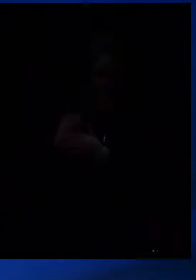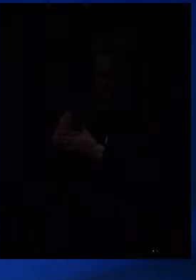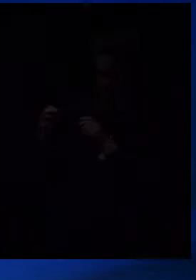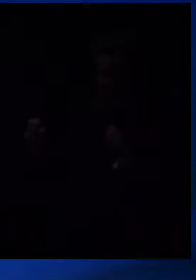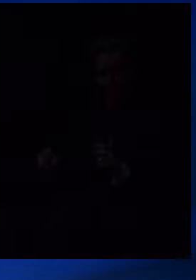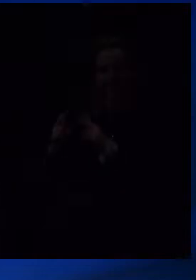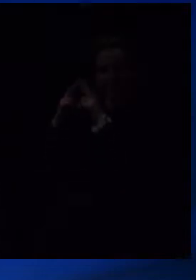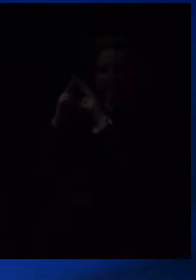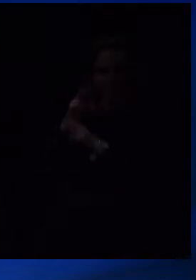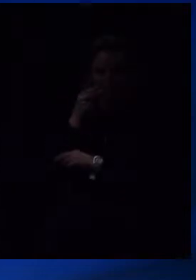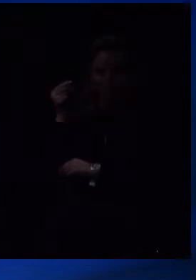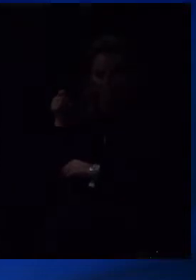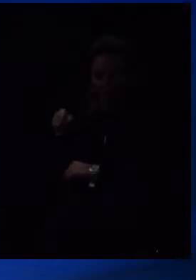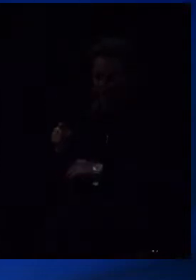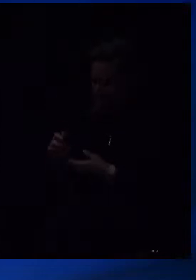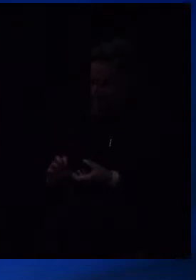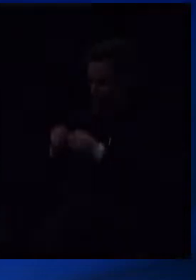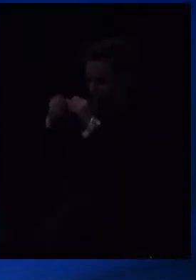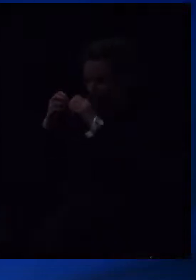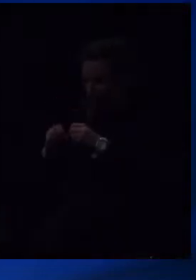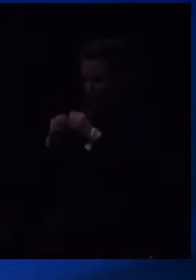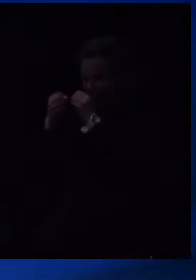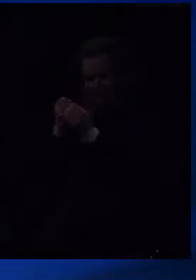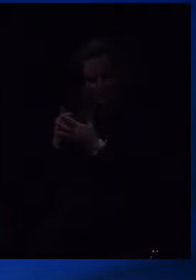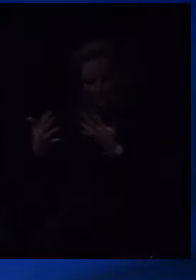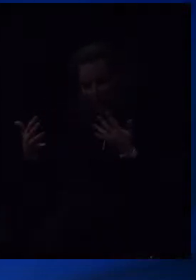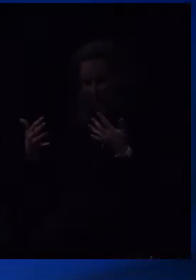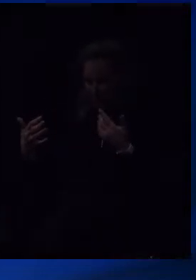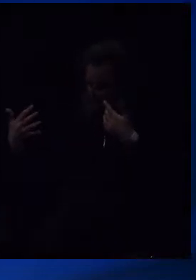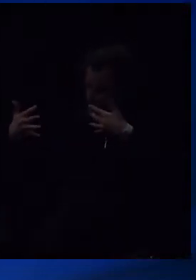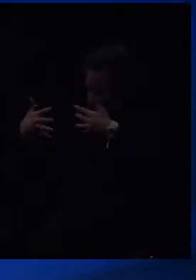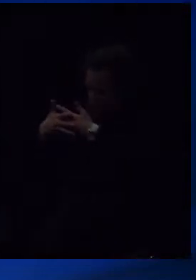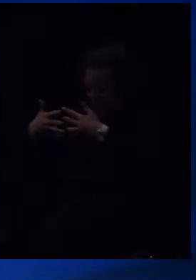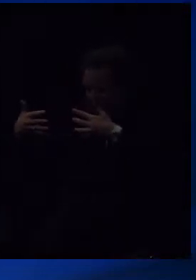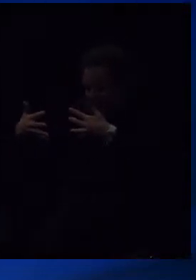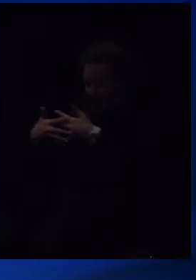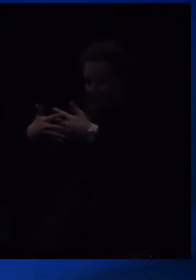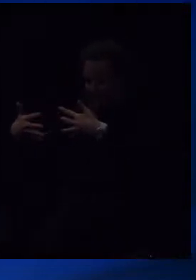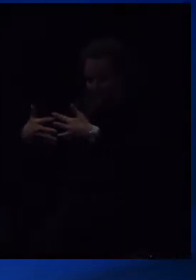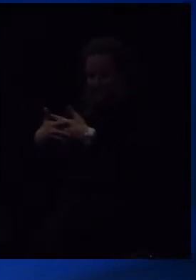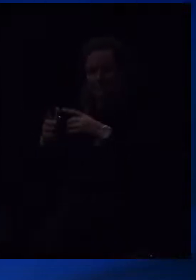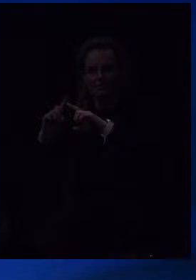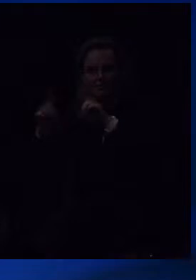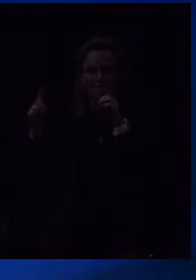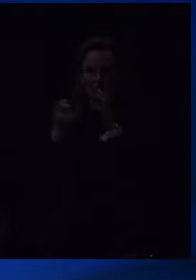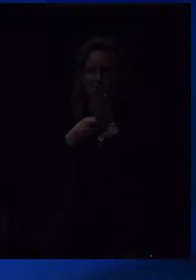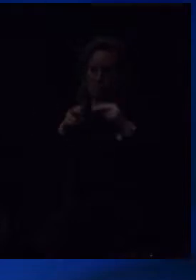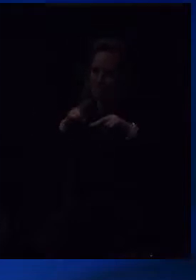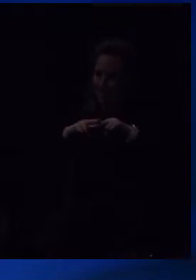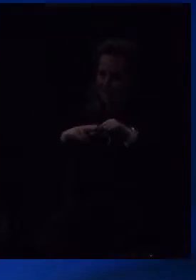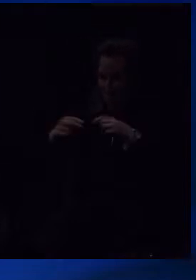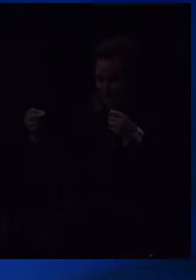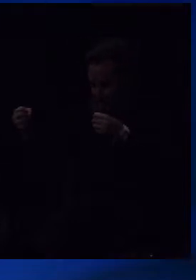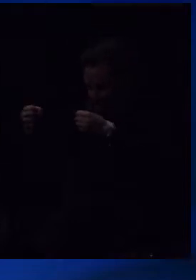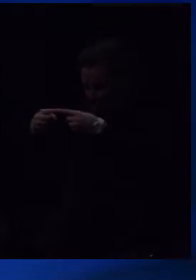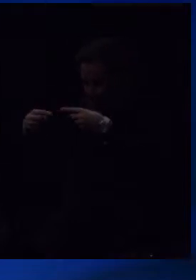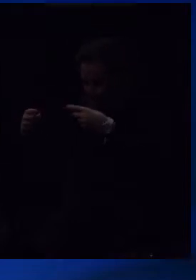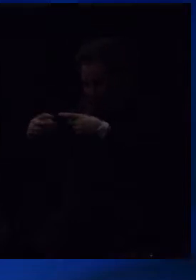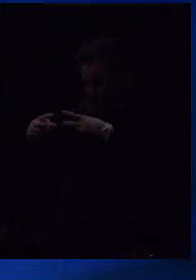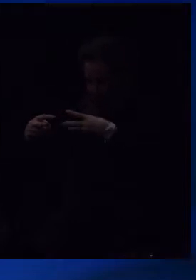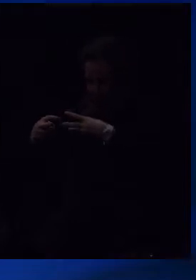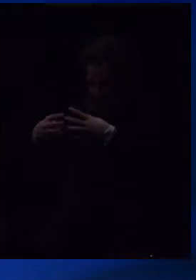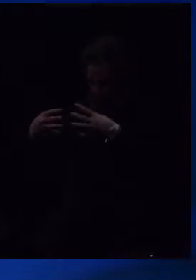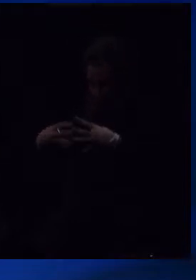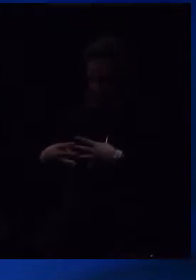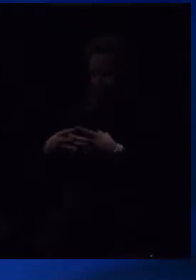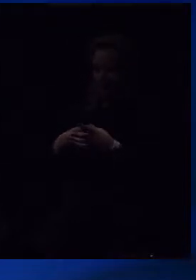for us, combining also references from Maura and Mikhail, and also giving us flexibility of